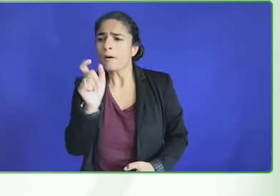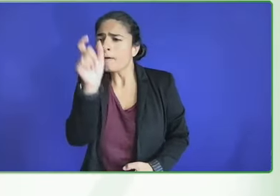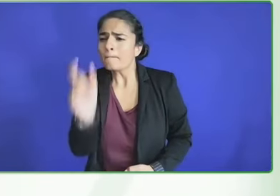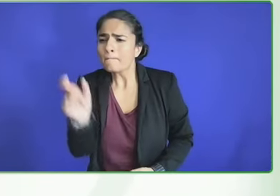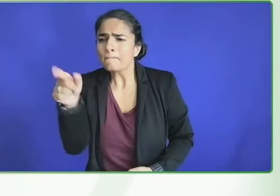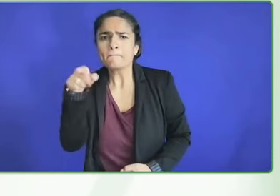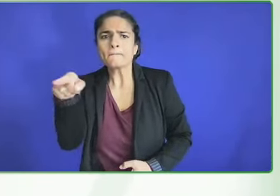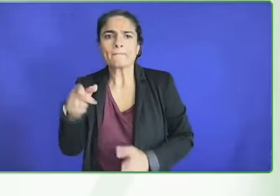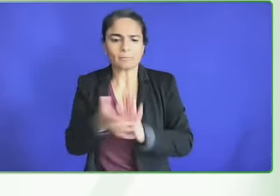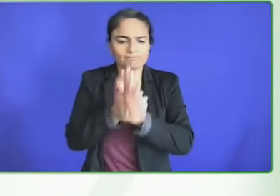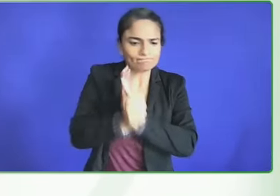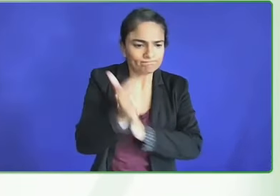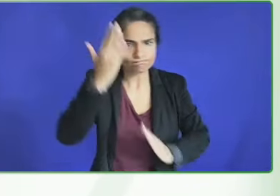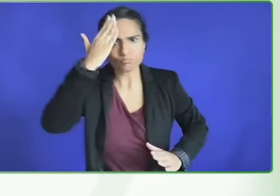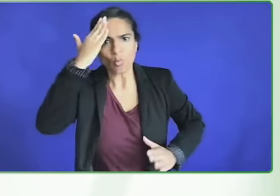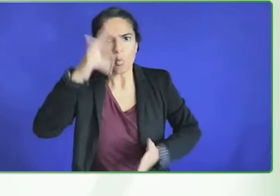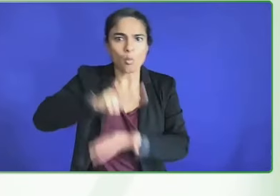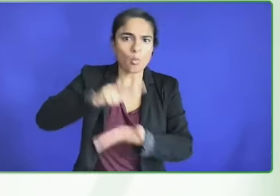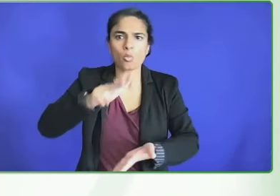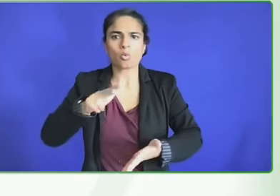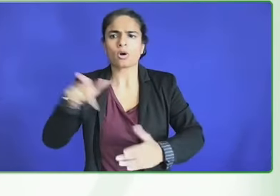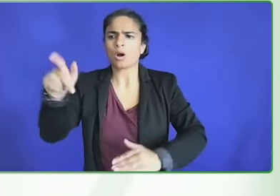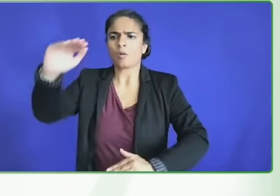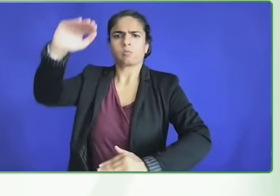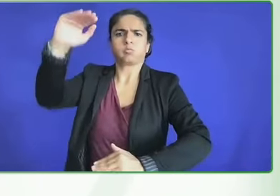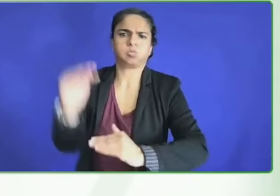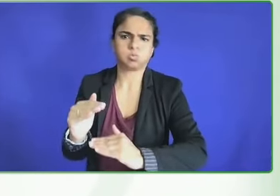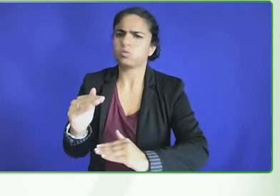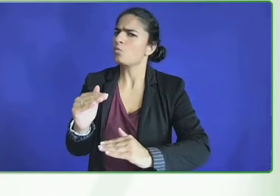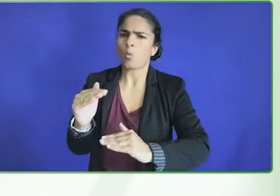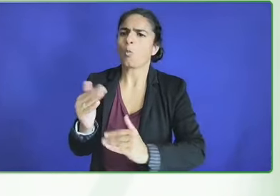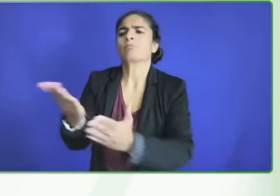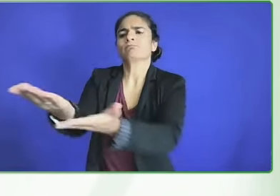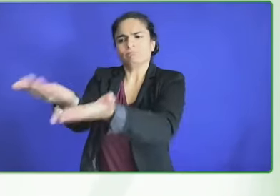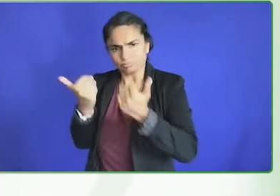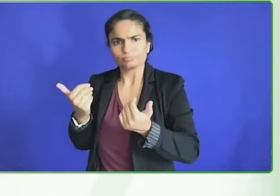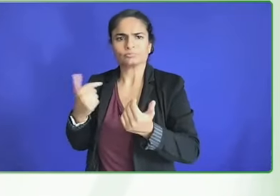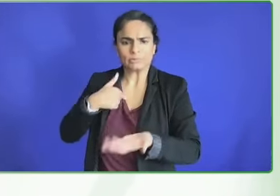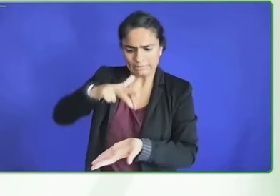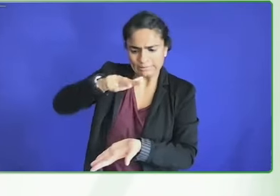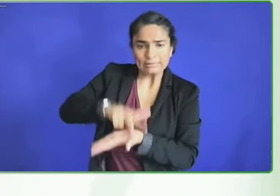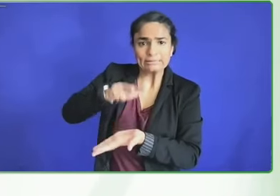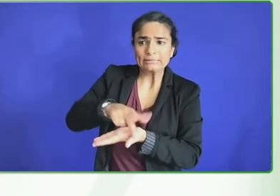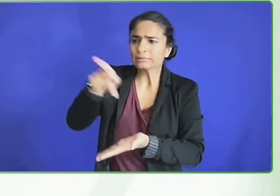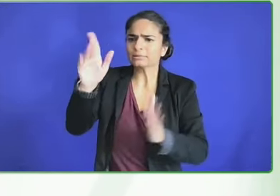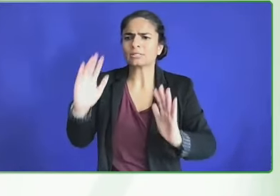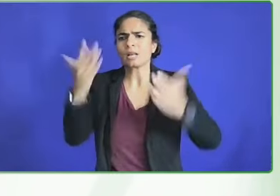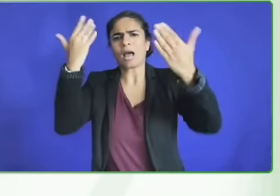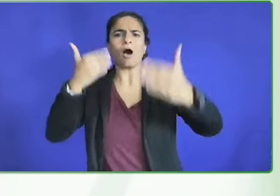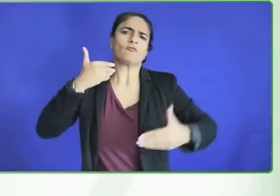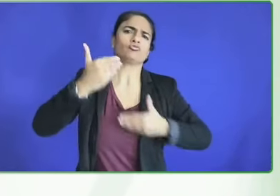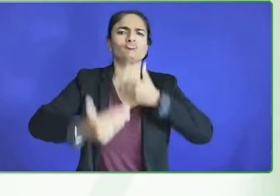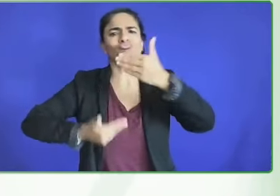the will and preference of persons who have lost capacity.